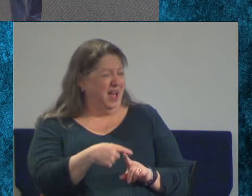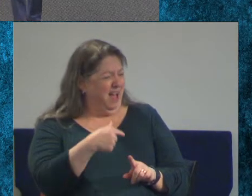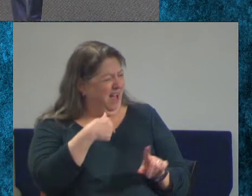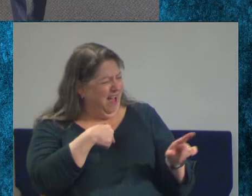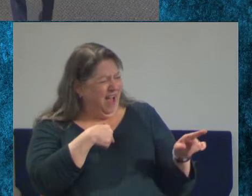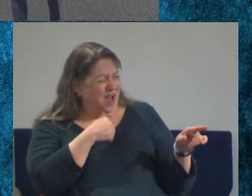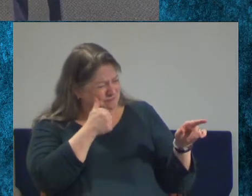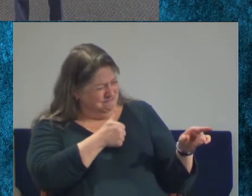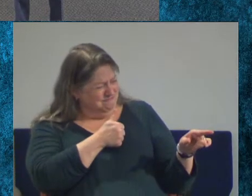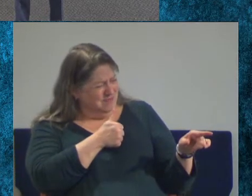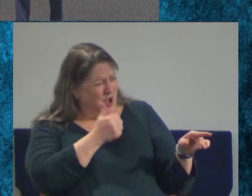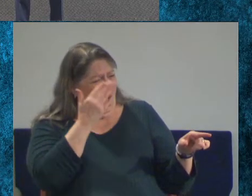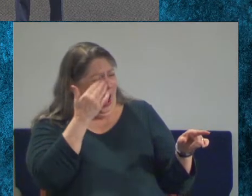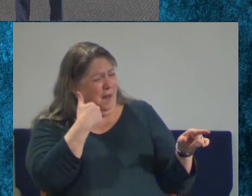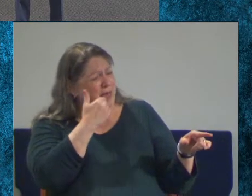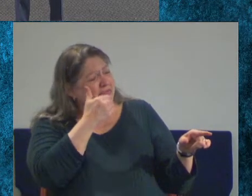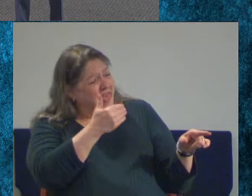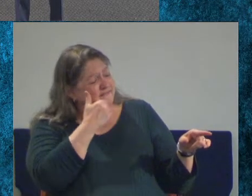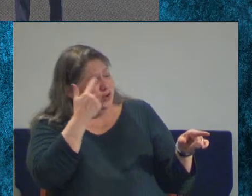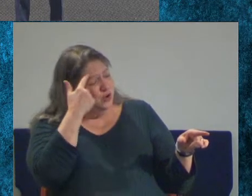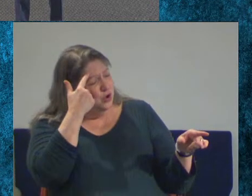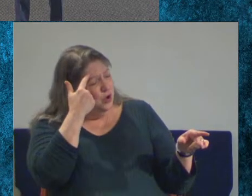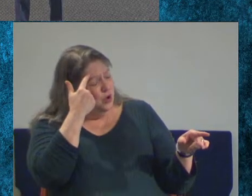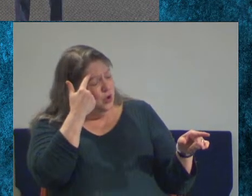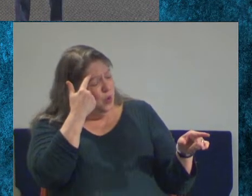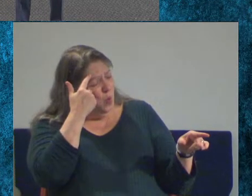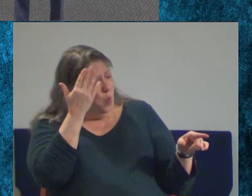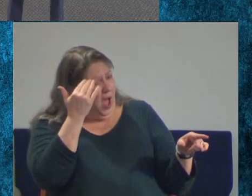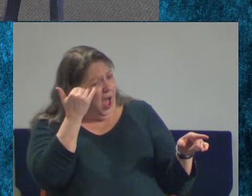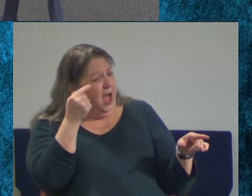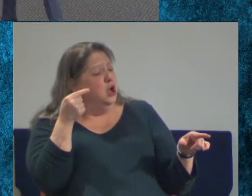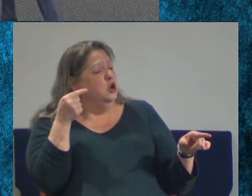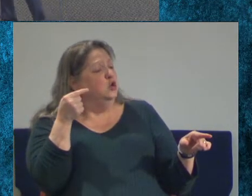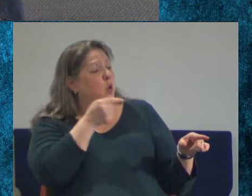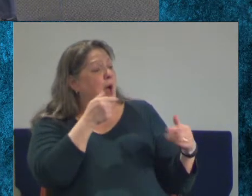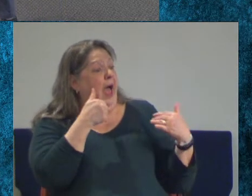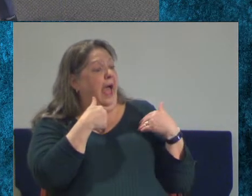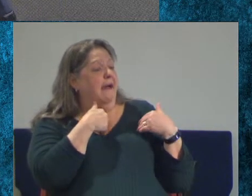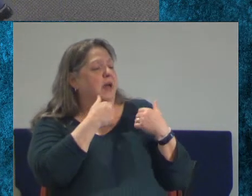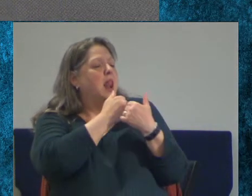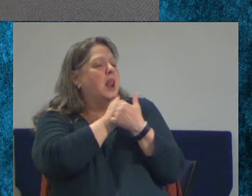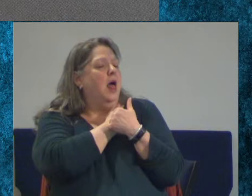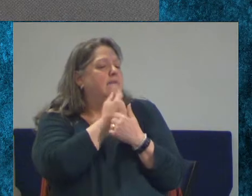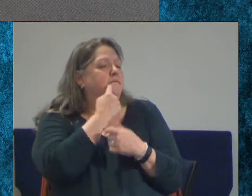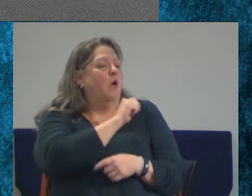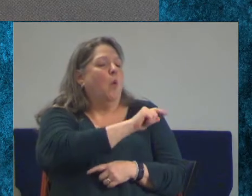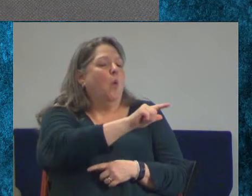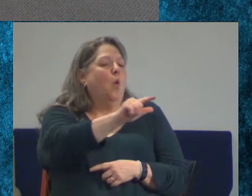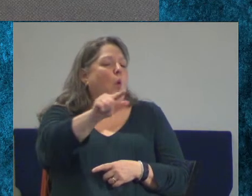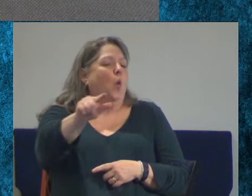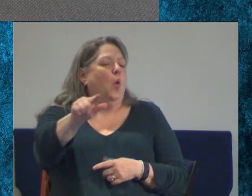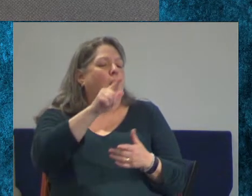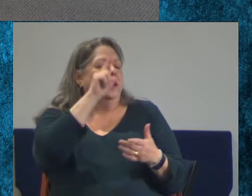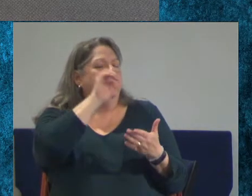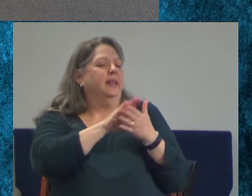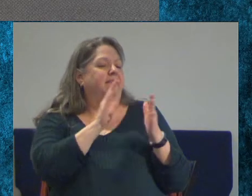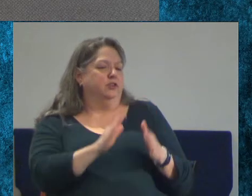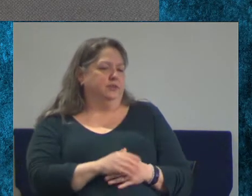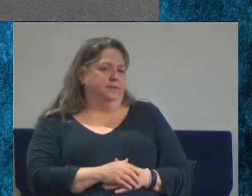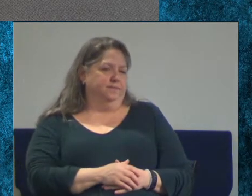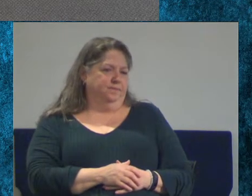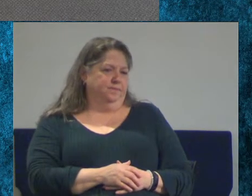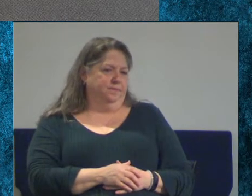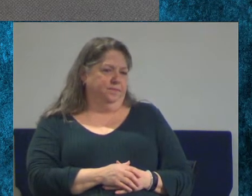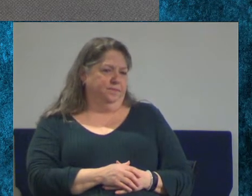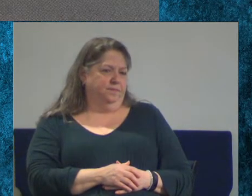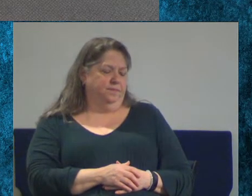thankful because of your love for the saints. He's headed in